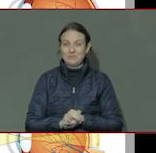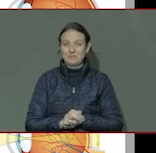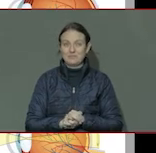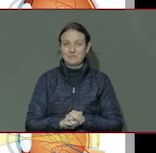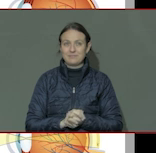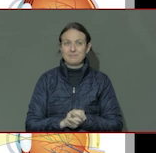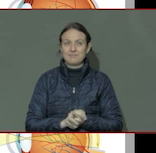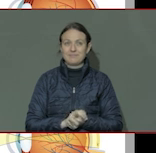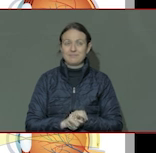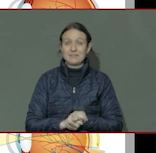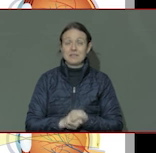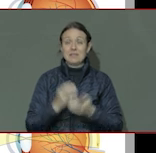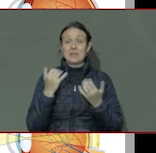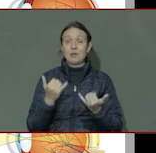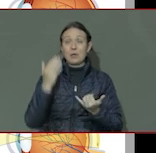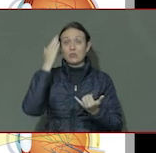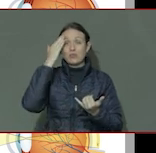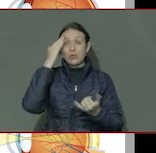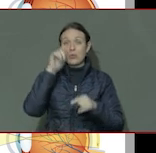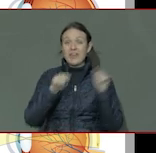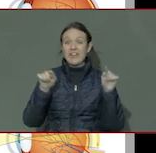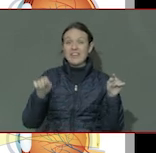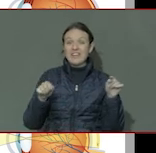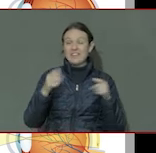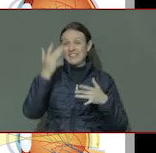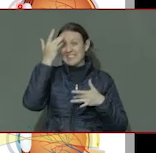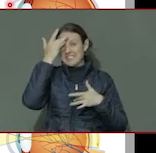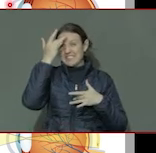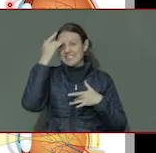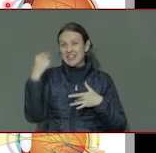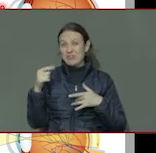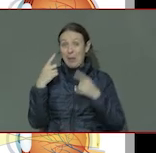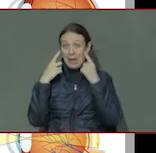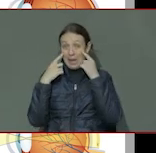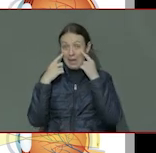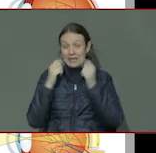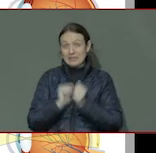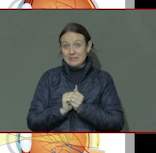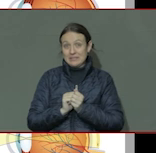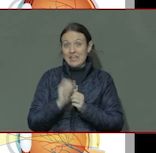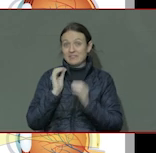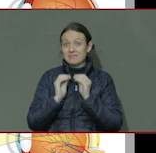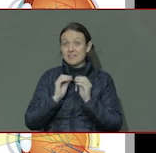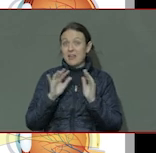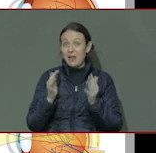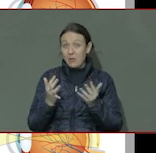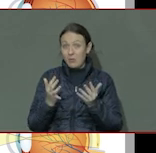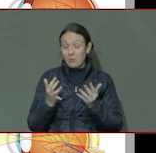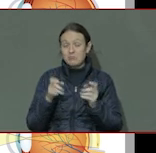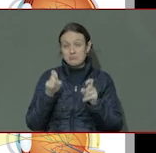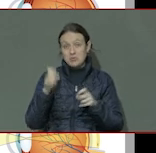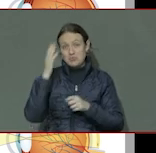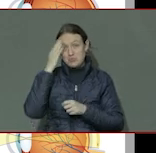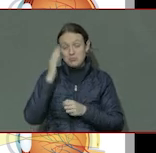We must be able to know the diseases of our eye, and then of course how we are going to fix it.